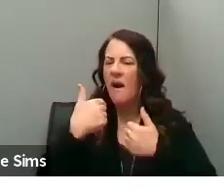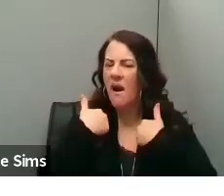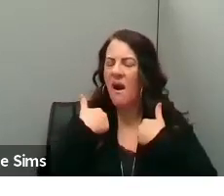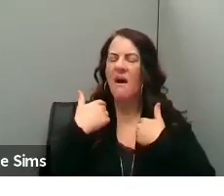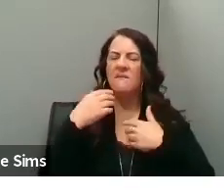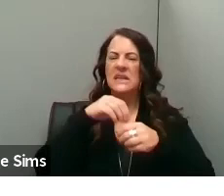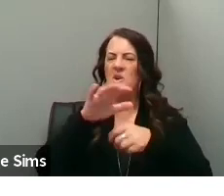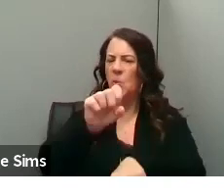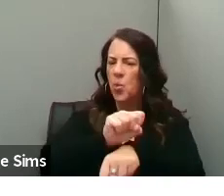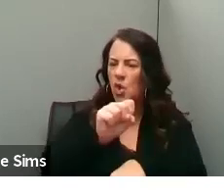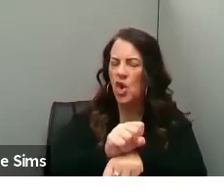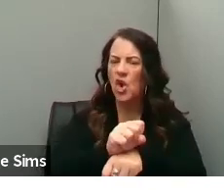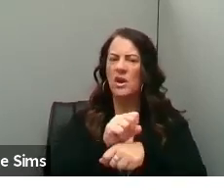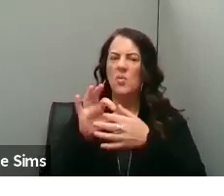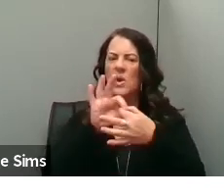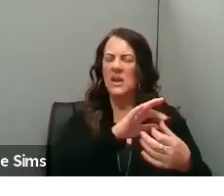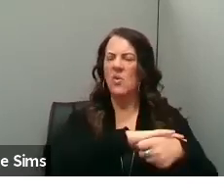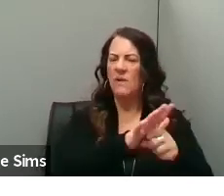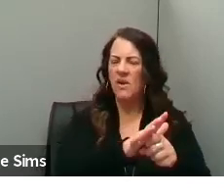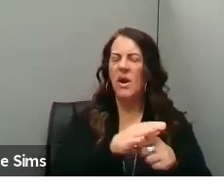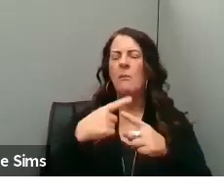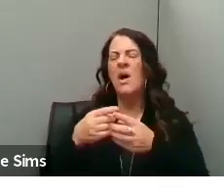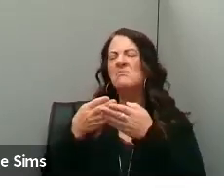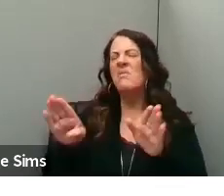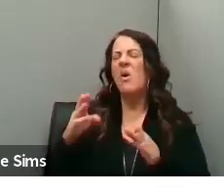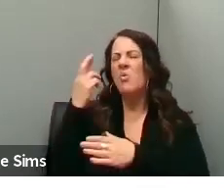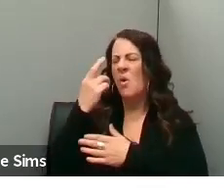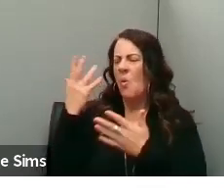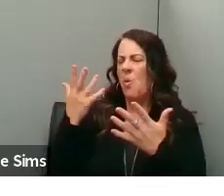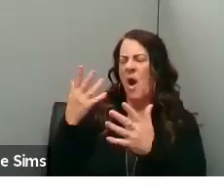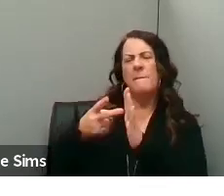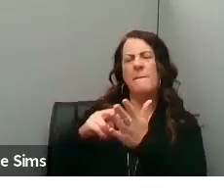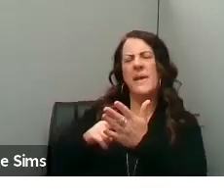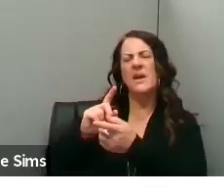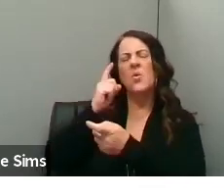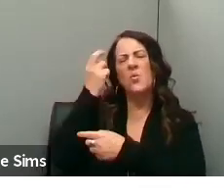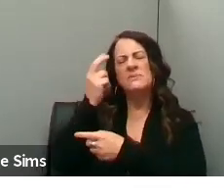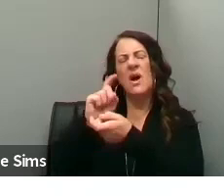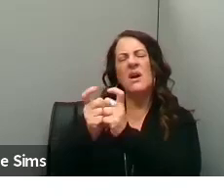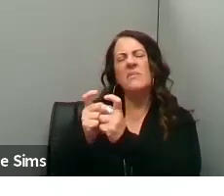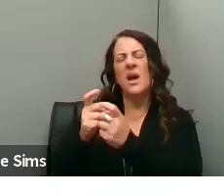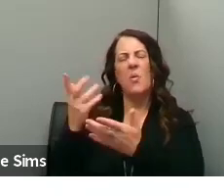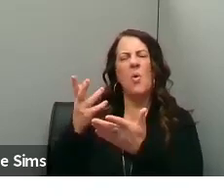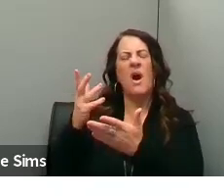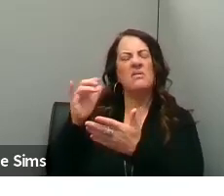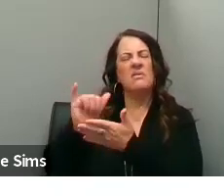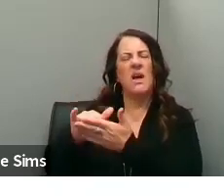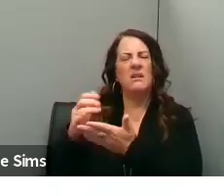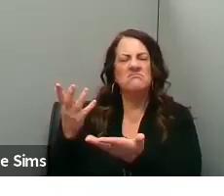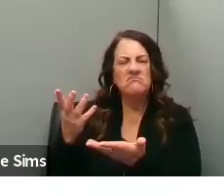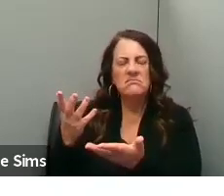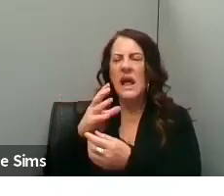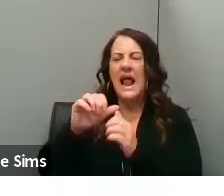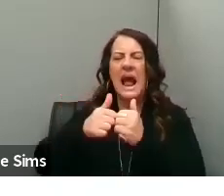COVID-19 era, along with the general overview of what reasonable accommodations are and how you can enforce your